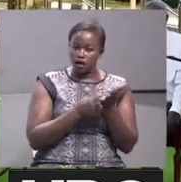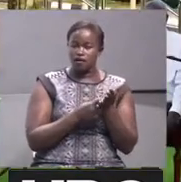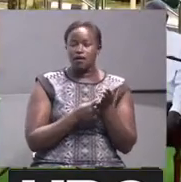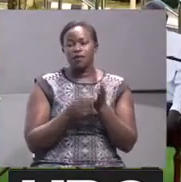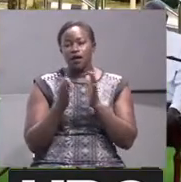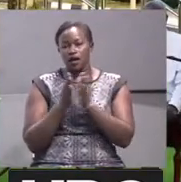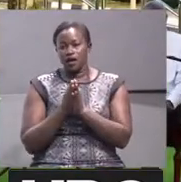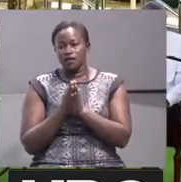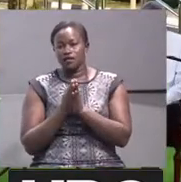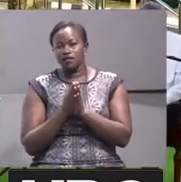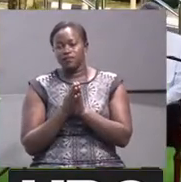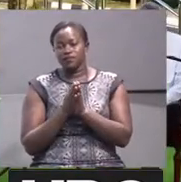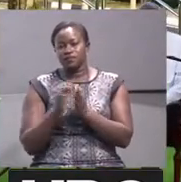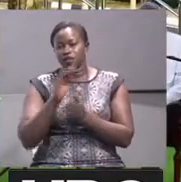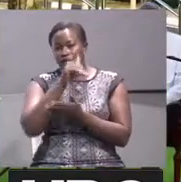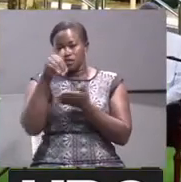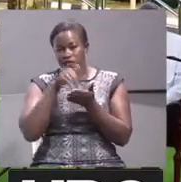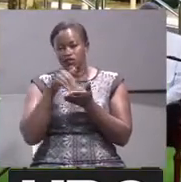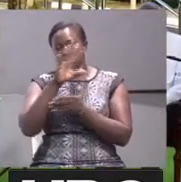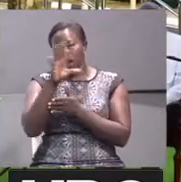and